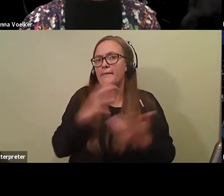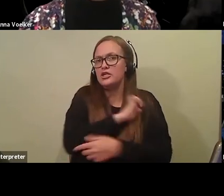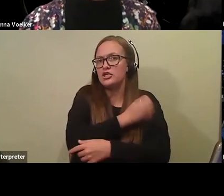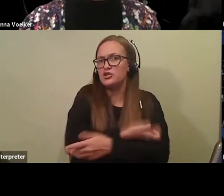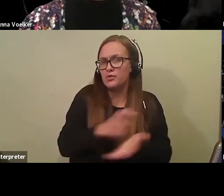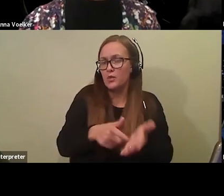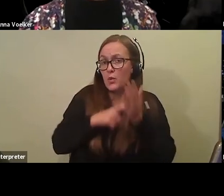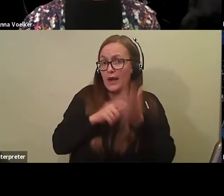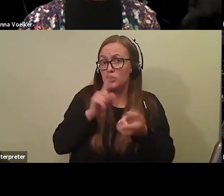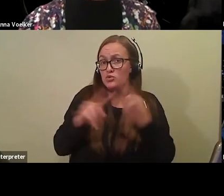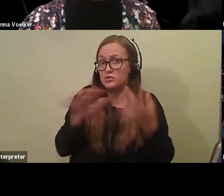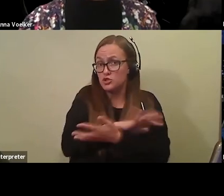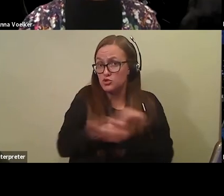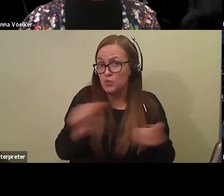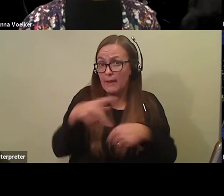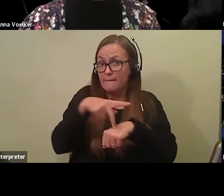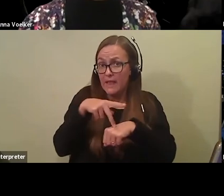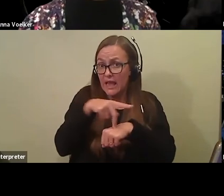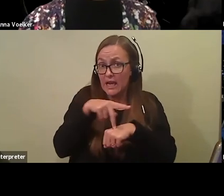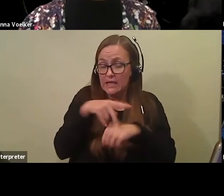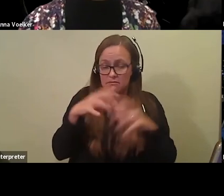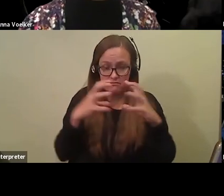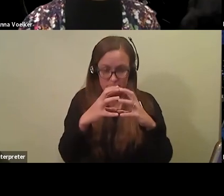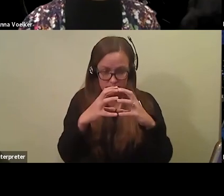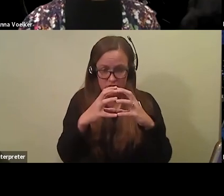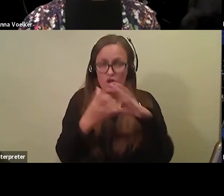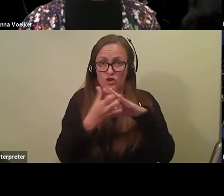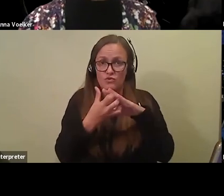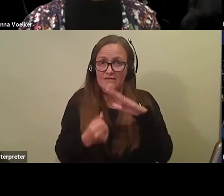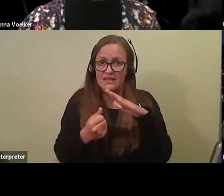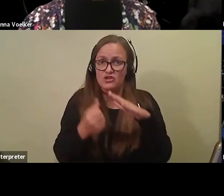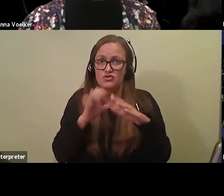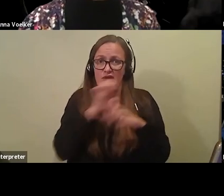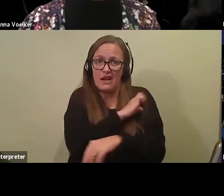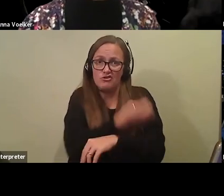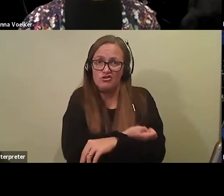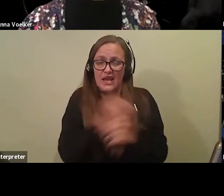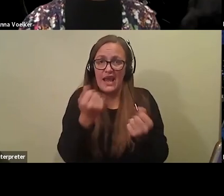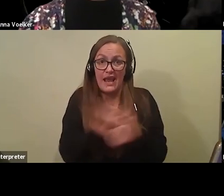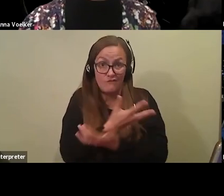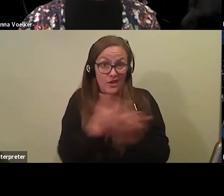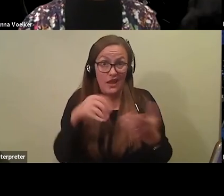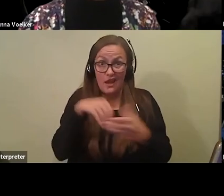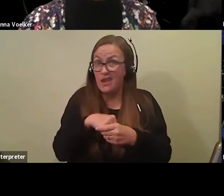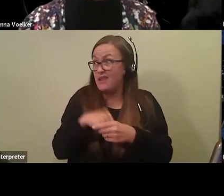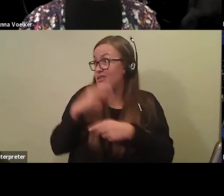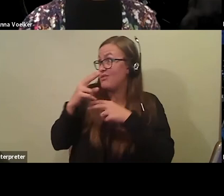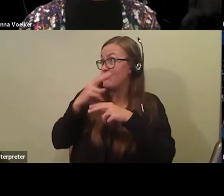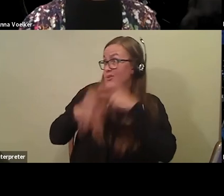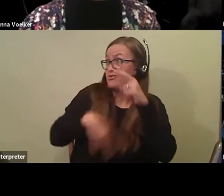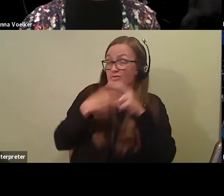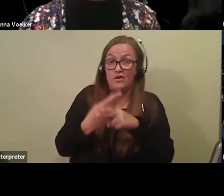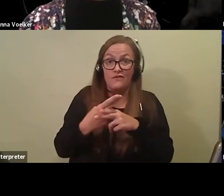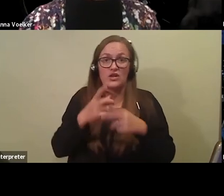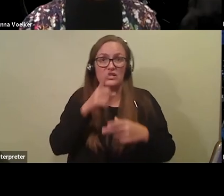a planet which is held together by gravitational energy? Basically, everything in the universe, including us, have a gravitational energy holding